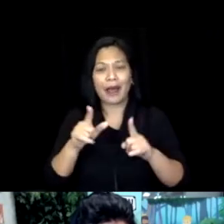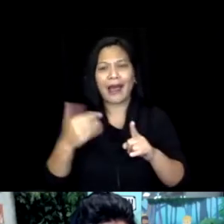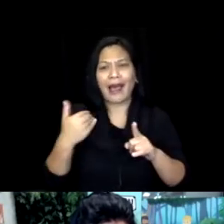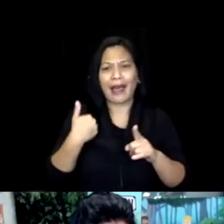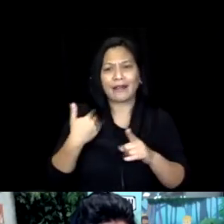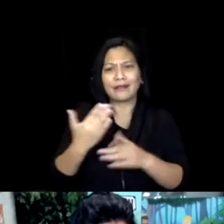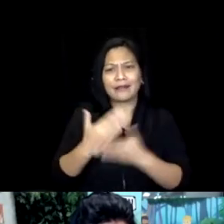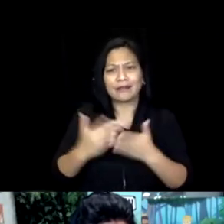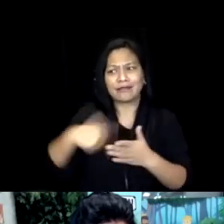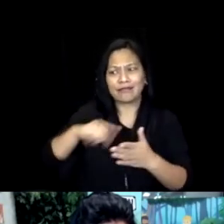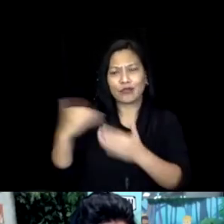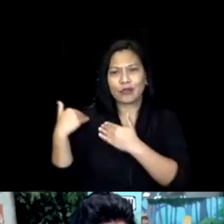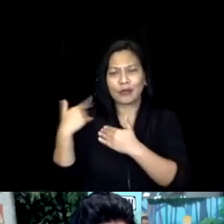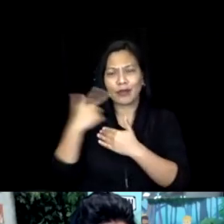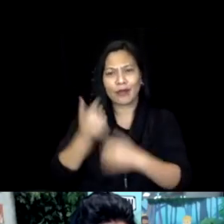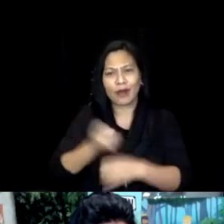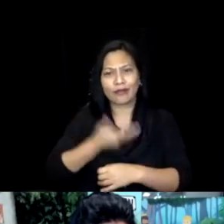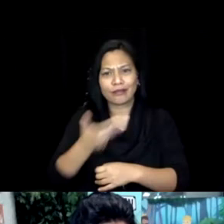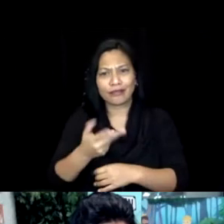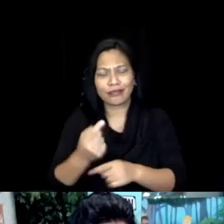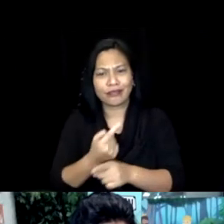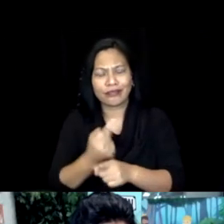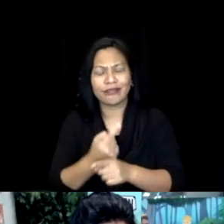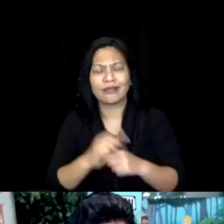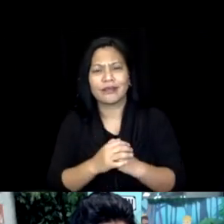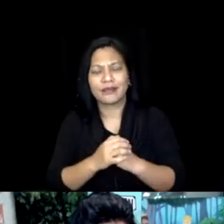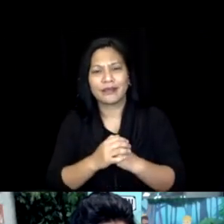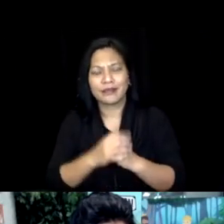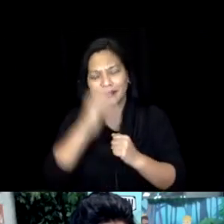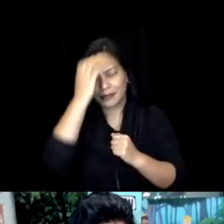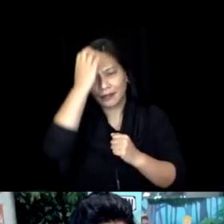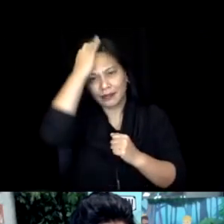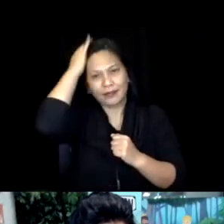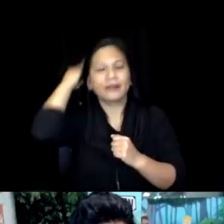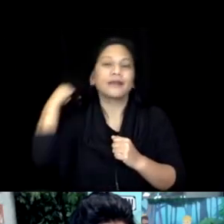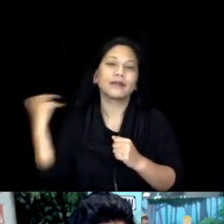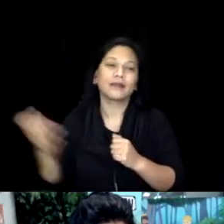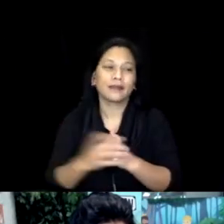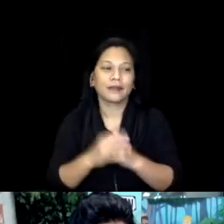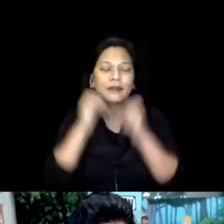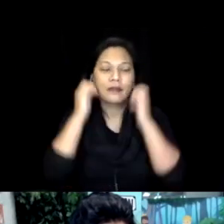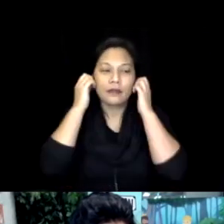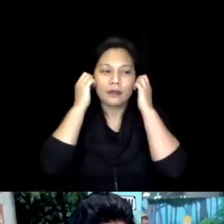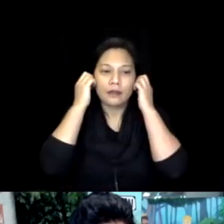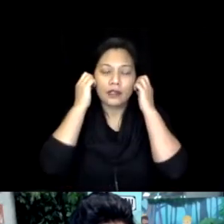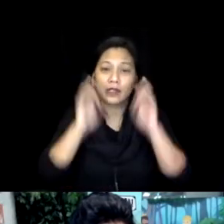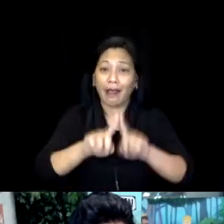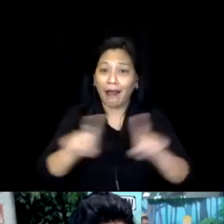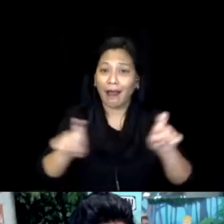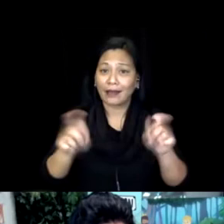So I guess the question I would put to anyone who wants to answer that is,